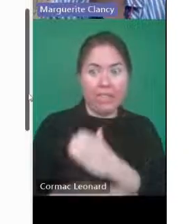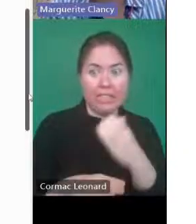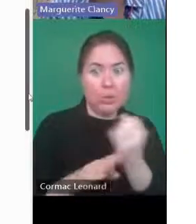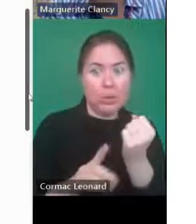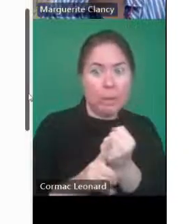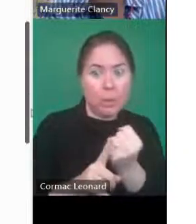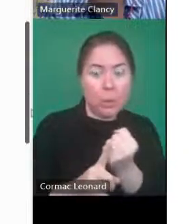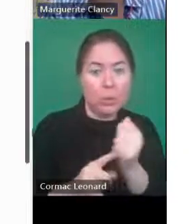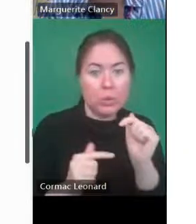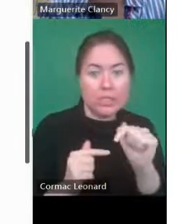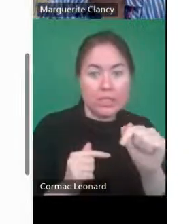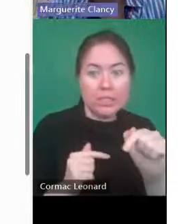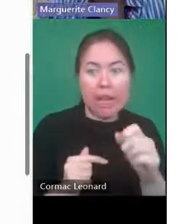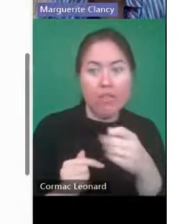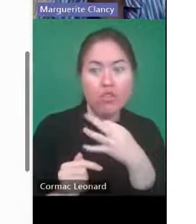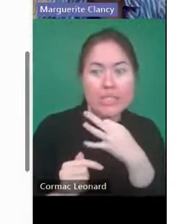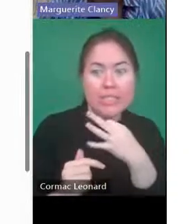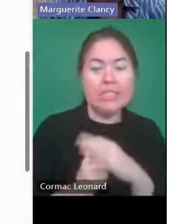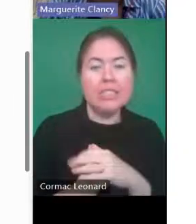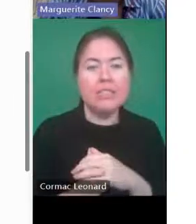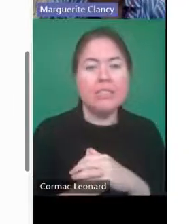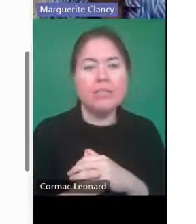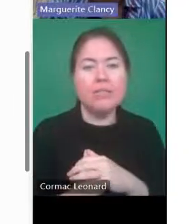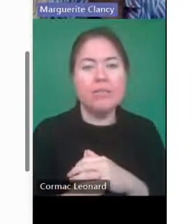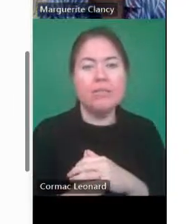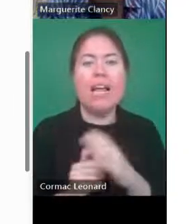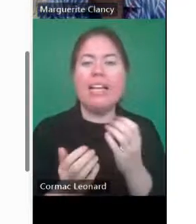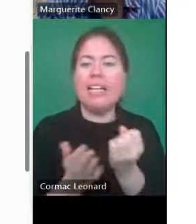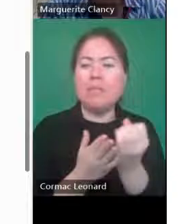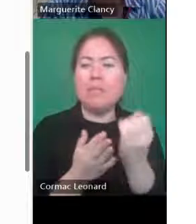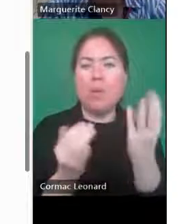because, and you can provide rationale.